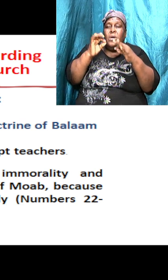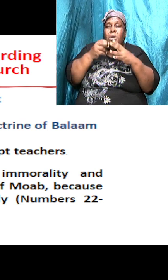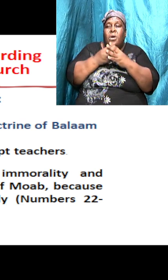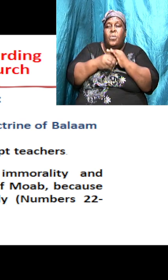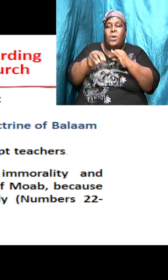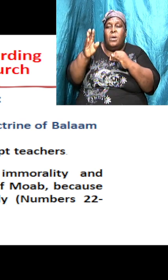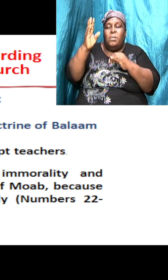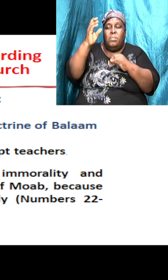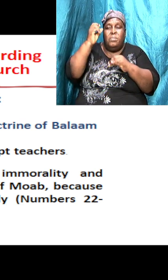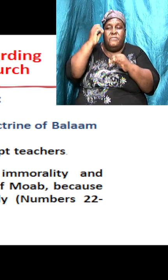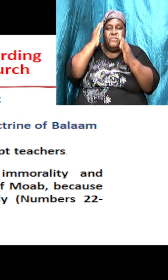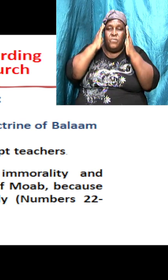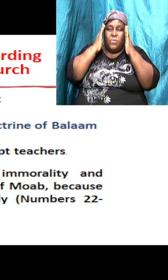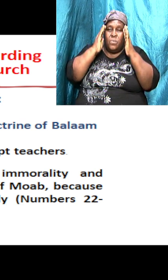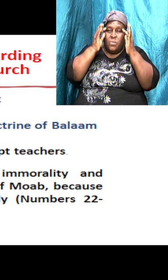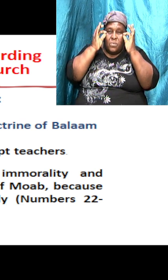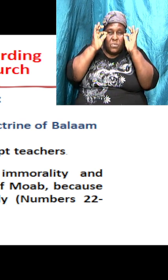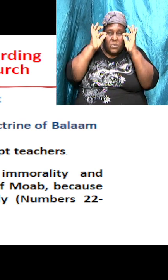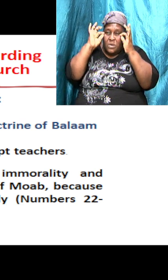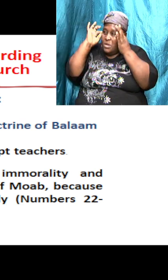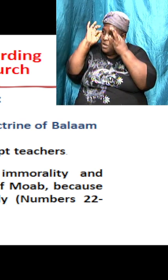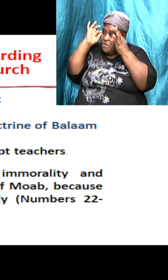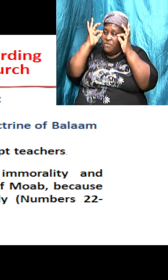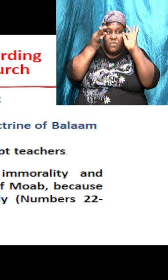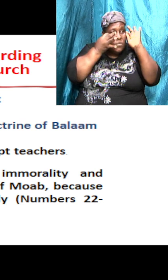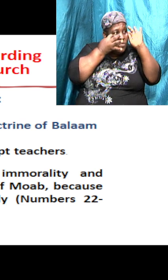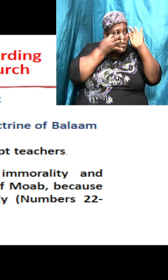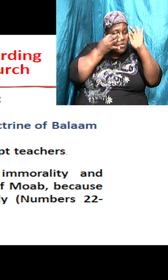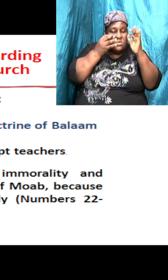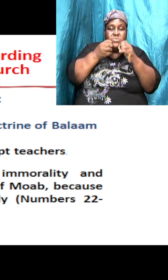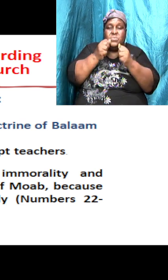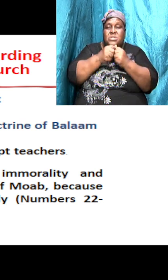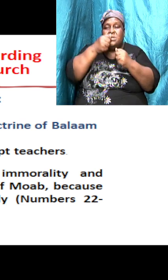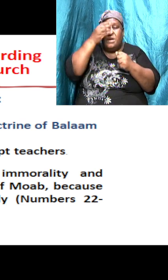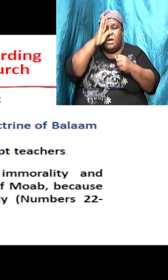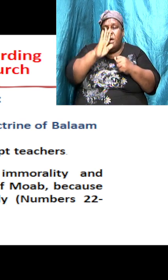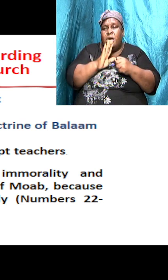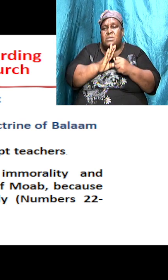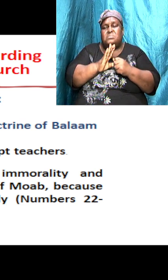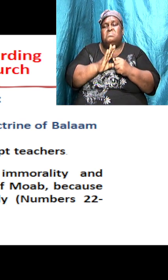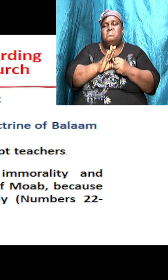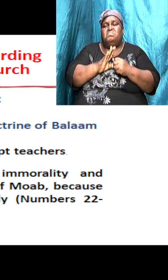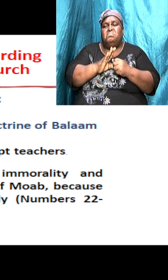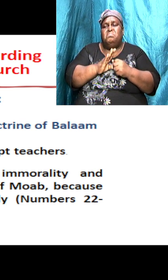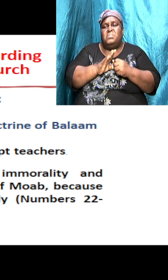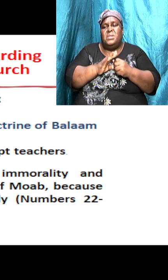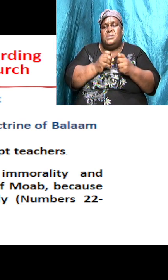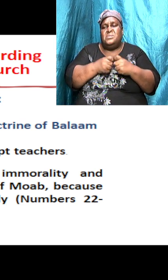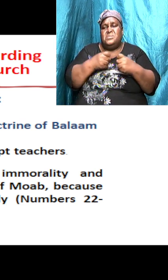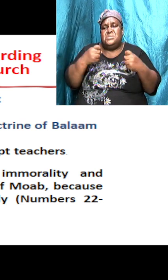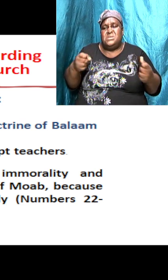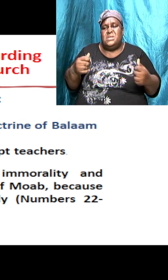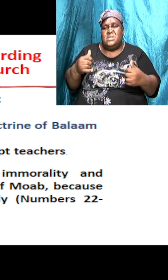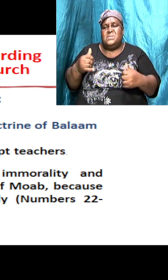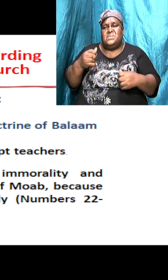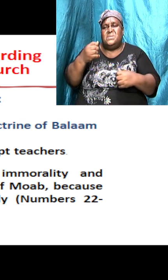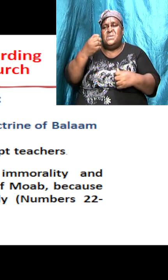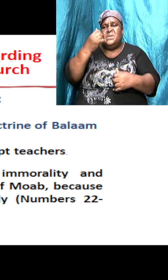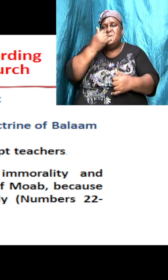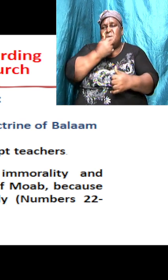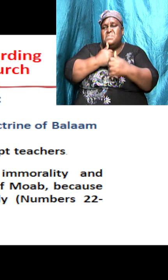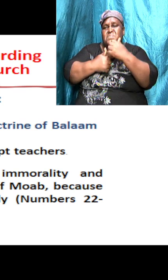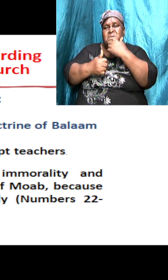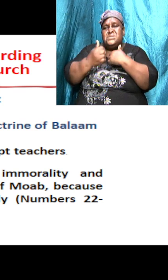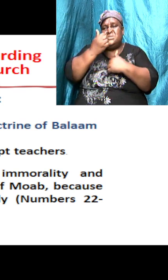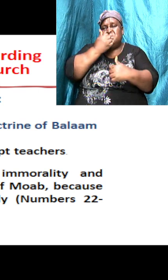idolatry and there is immorality. And that is the error, the doctrine of